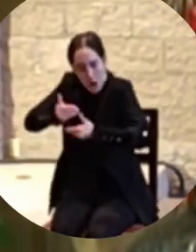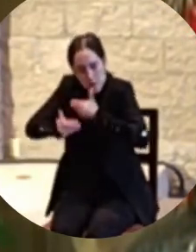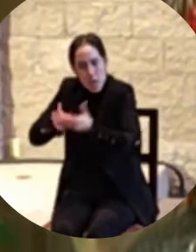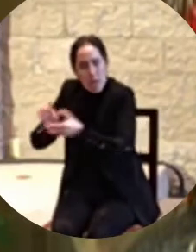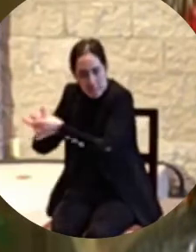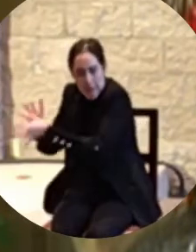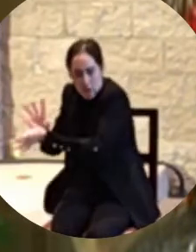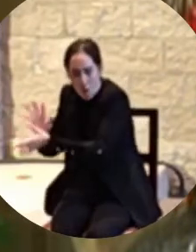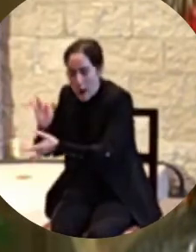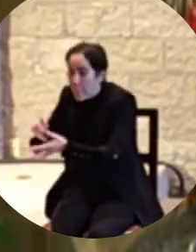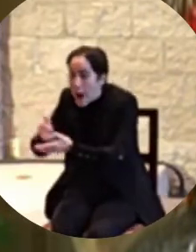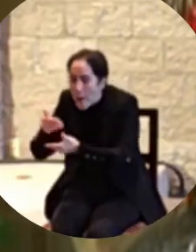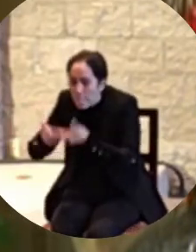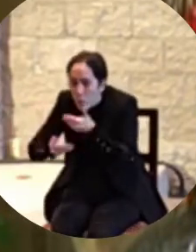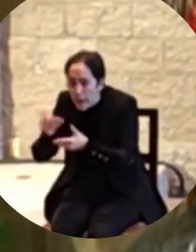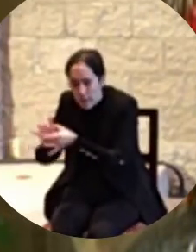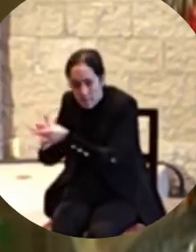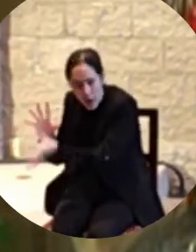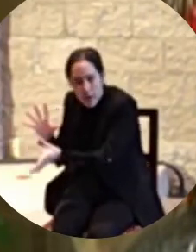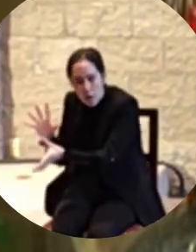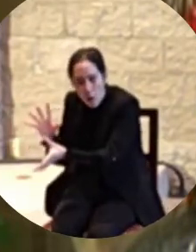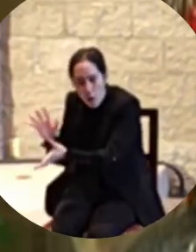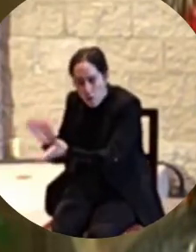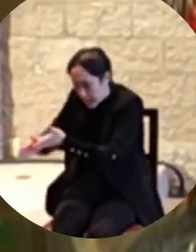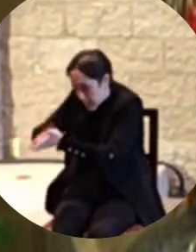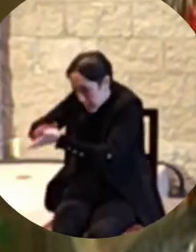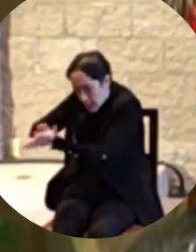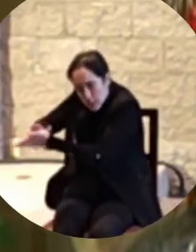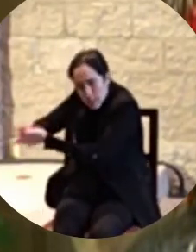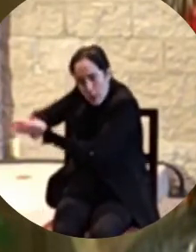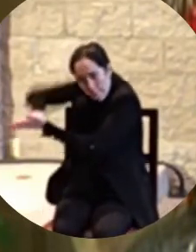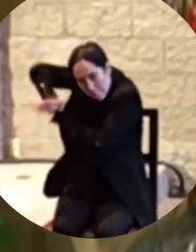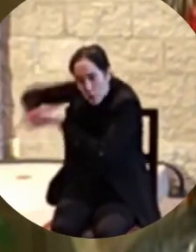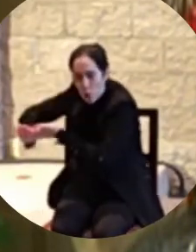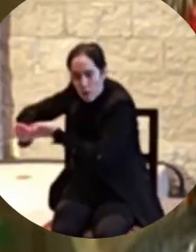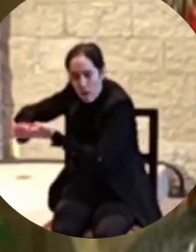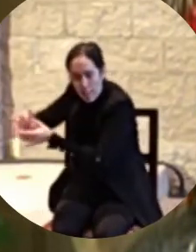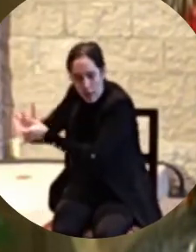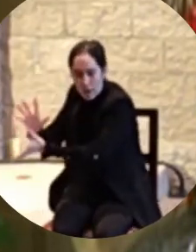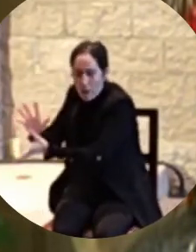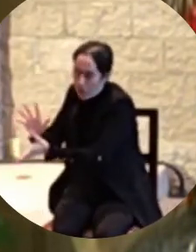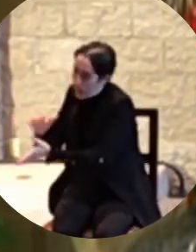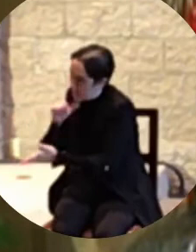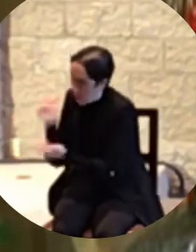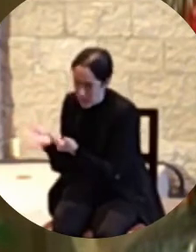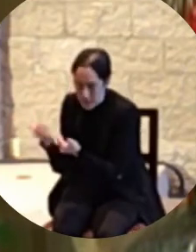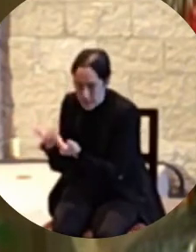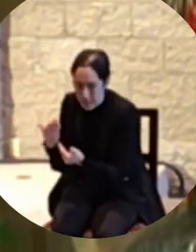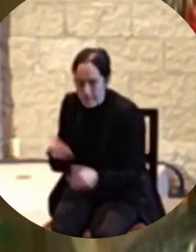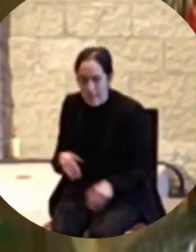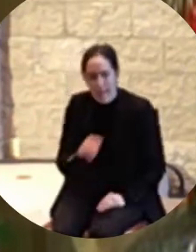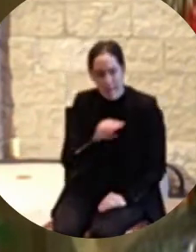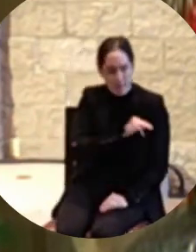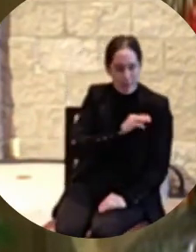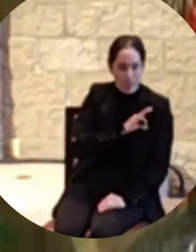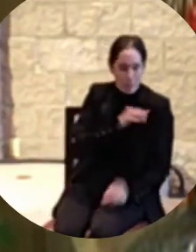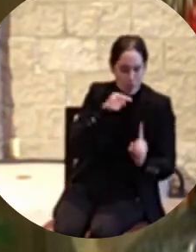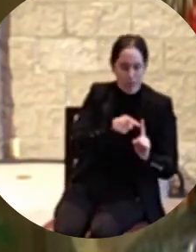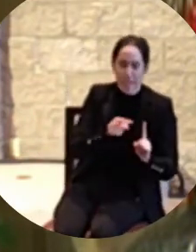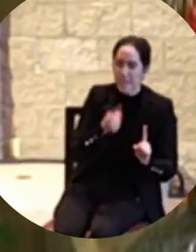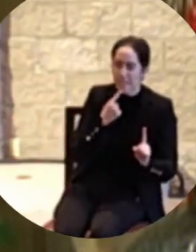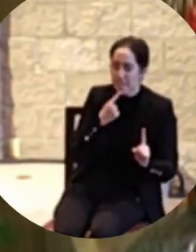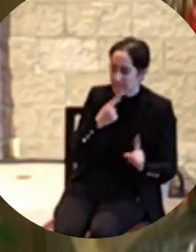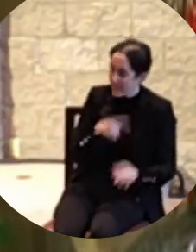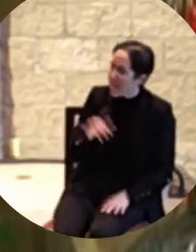process of letting it go is not always easy. She says, wow, The purifying fire of Spirit continues at work